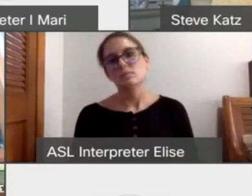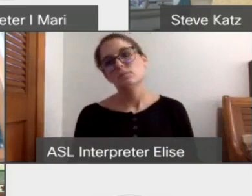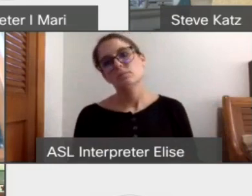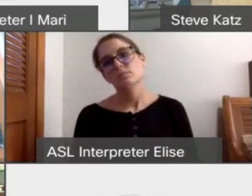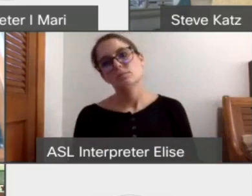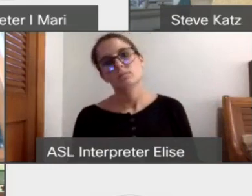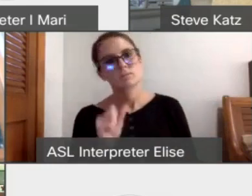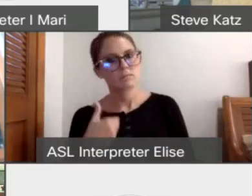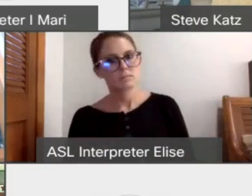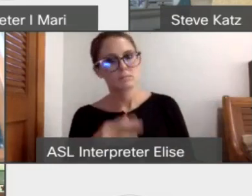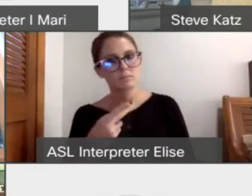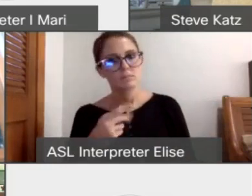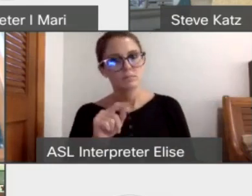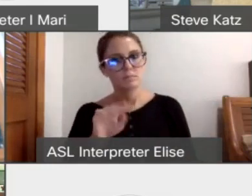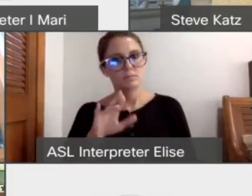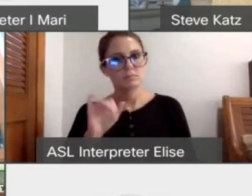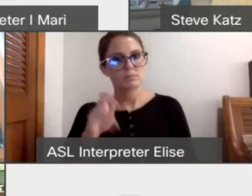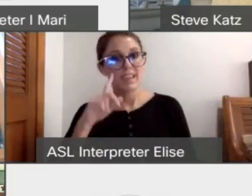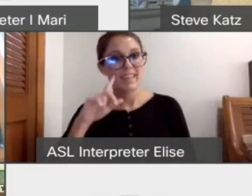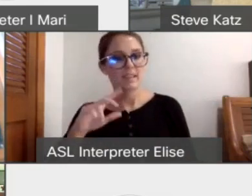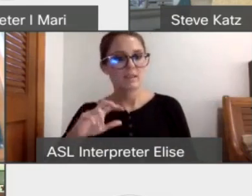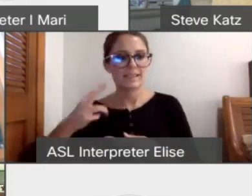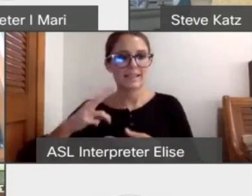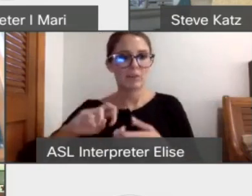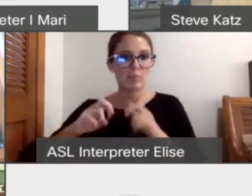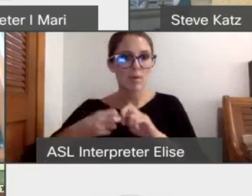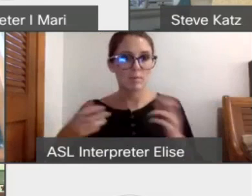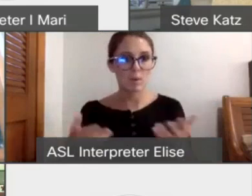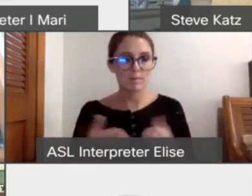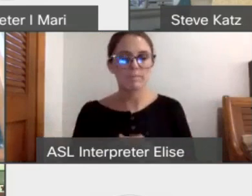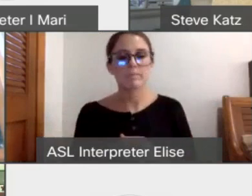Yeah, this is Patrick. I think the secondary issue, Carrie, is that